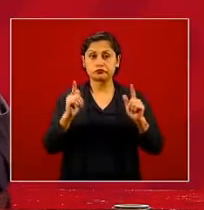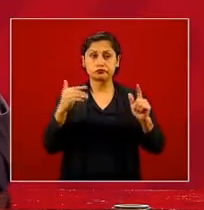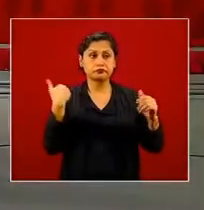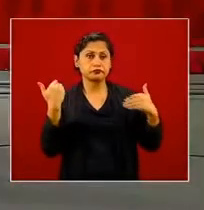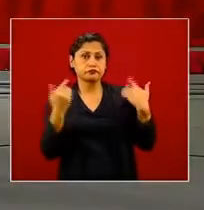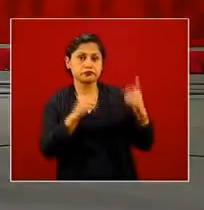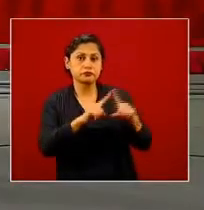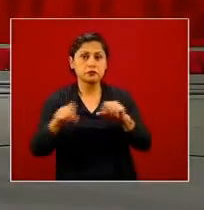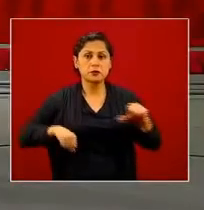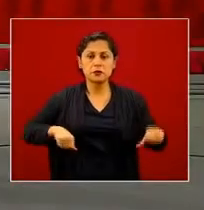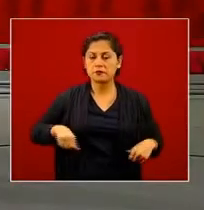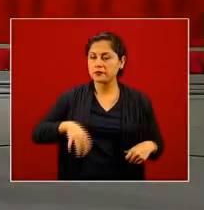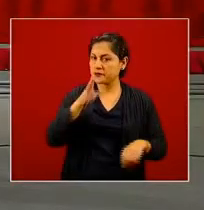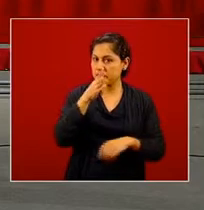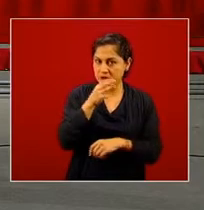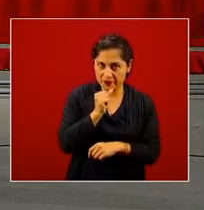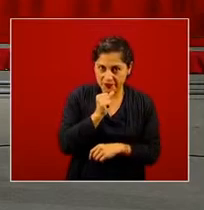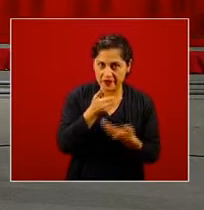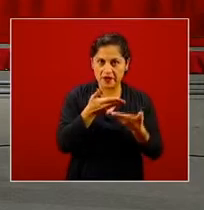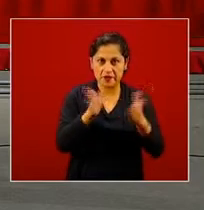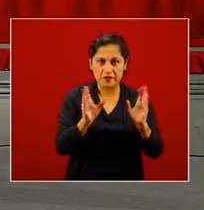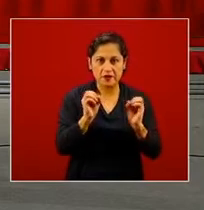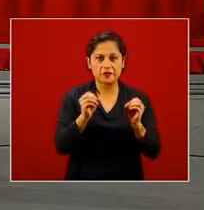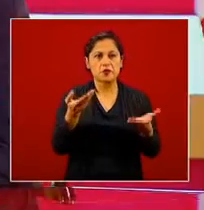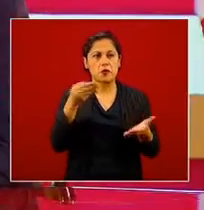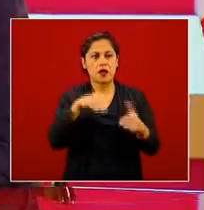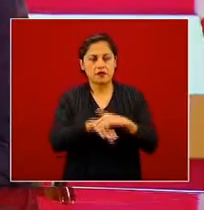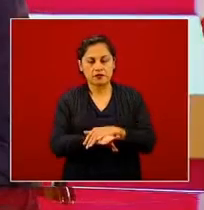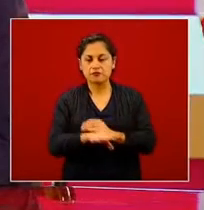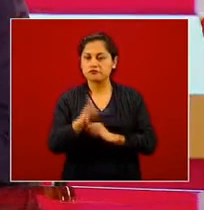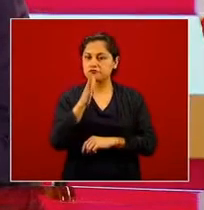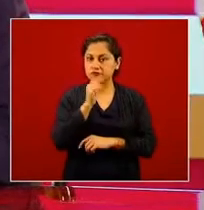public space for leisure activities.